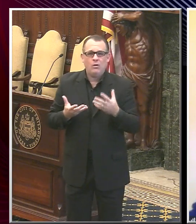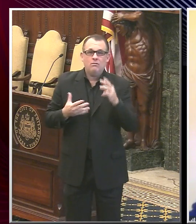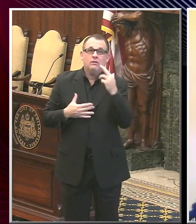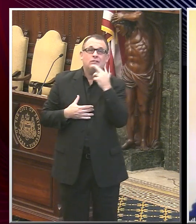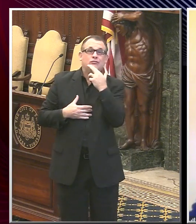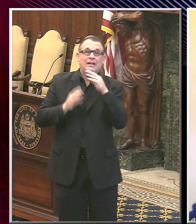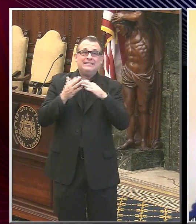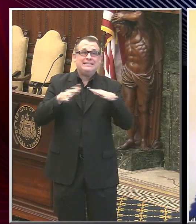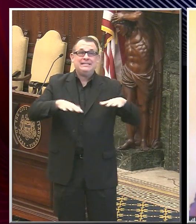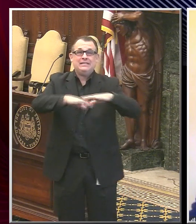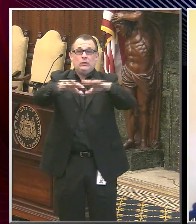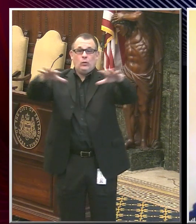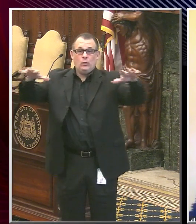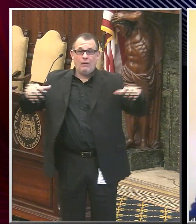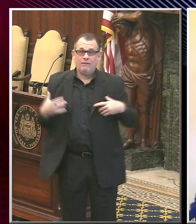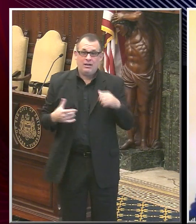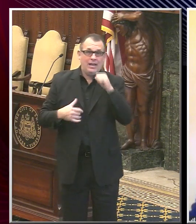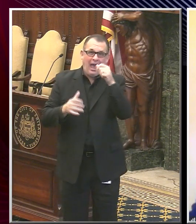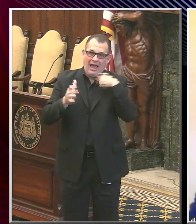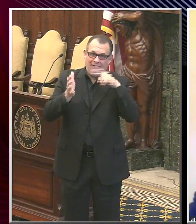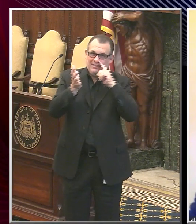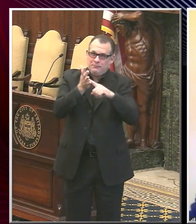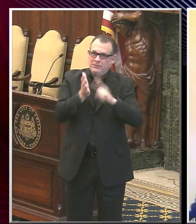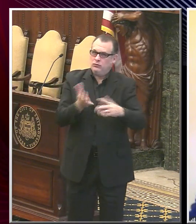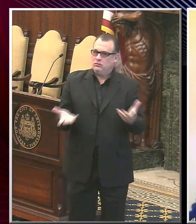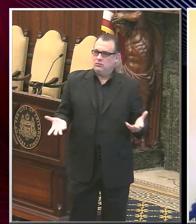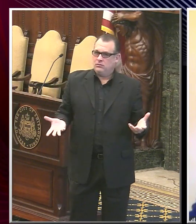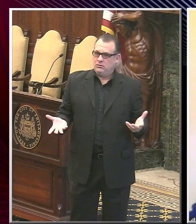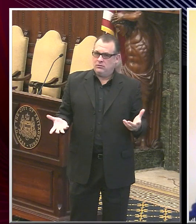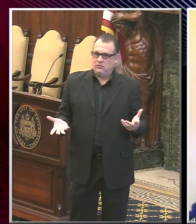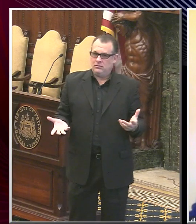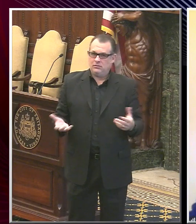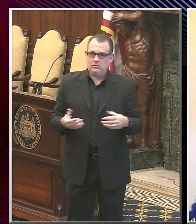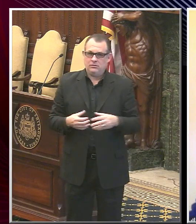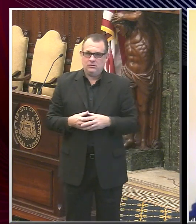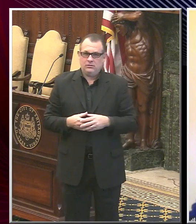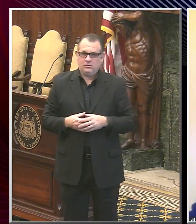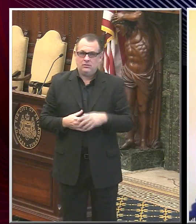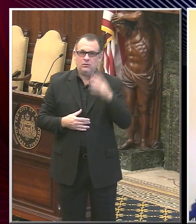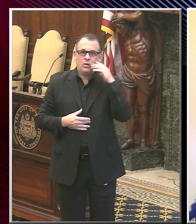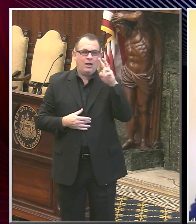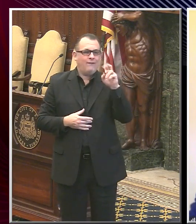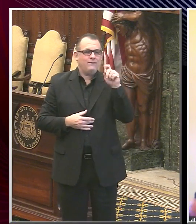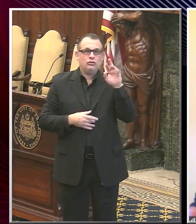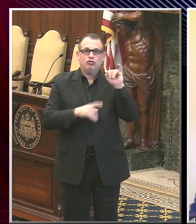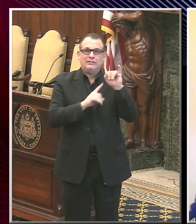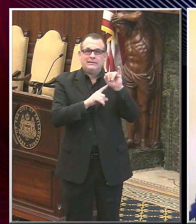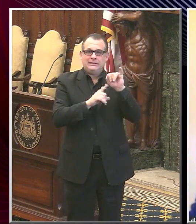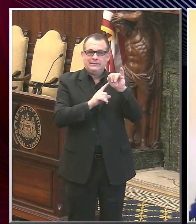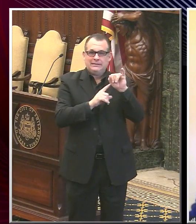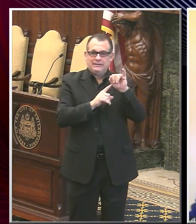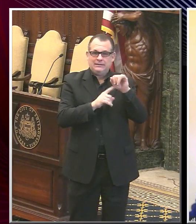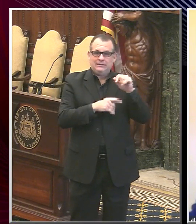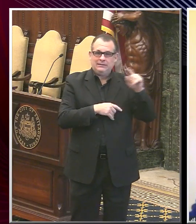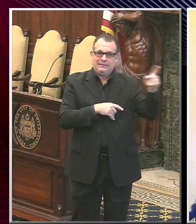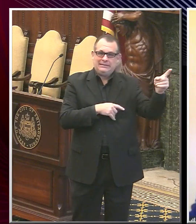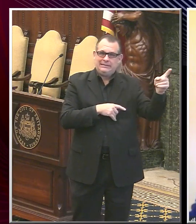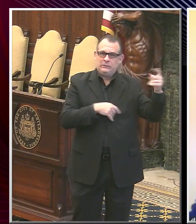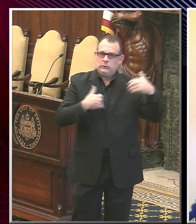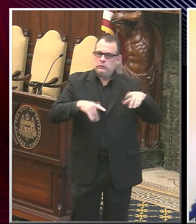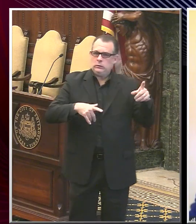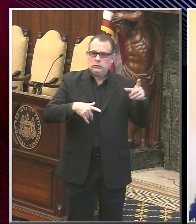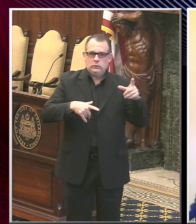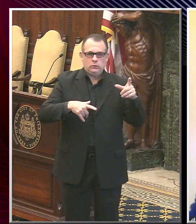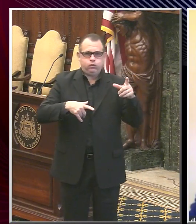even been inspected. I'll point to Vetri, who's a very outspoken critic of the administration. His restaurant hasn't been visited